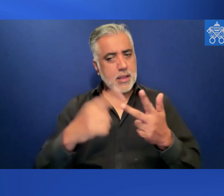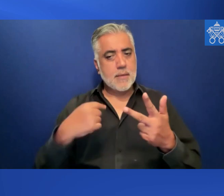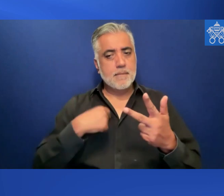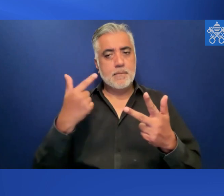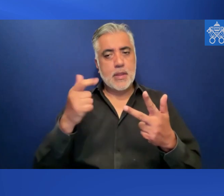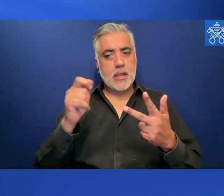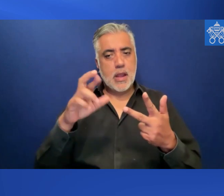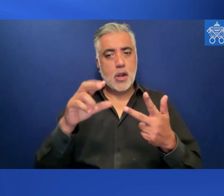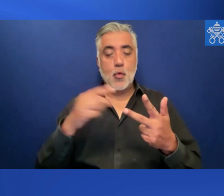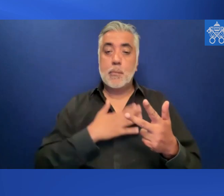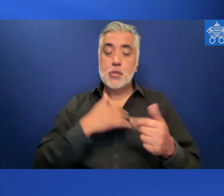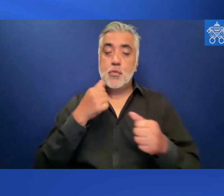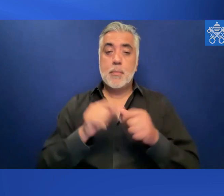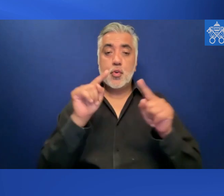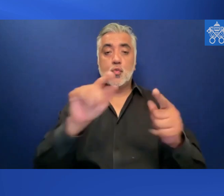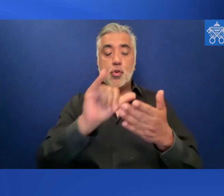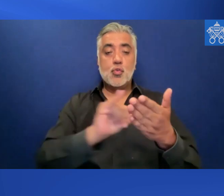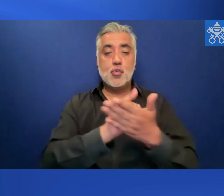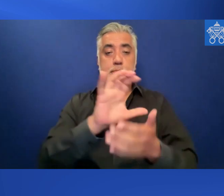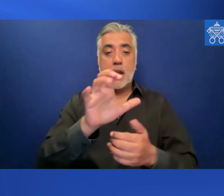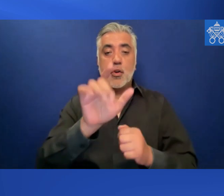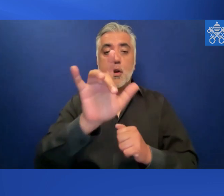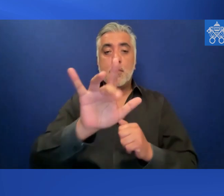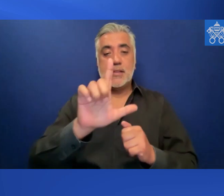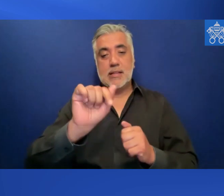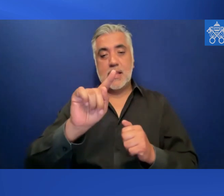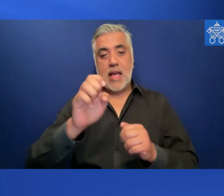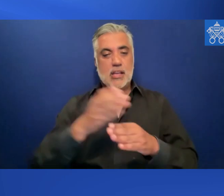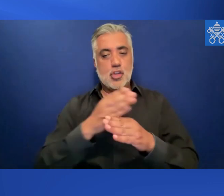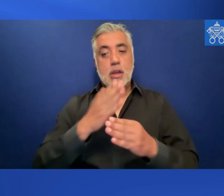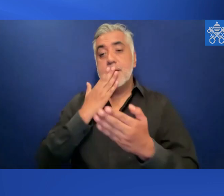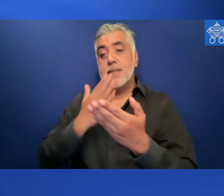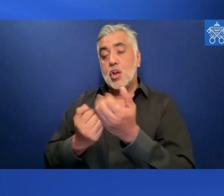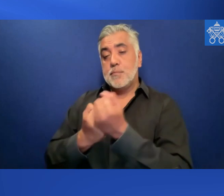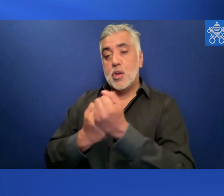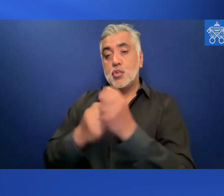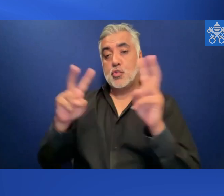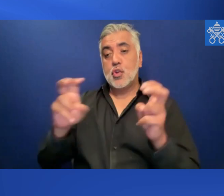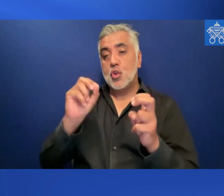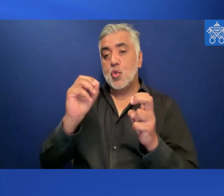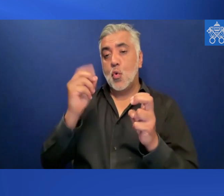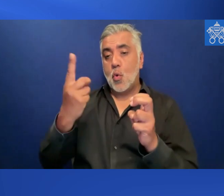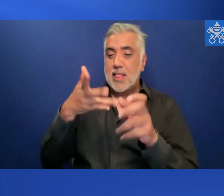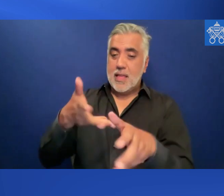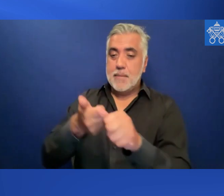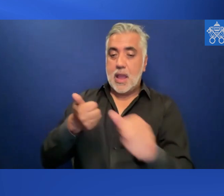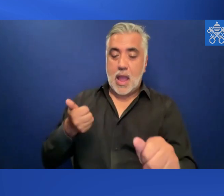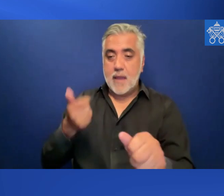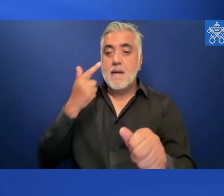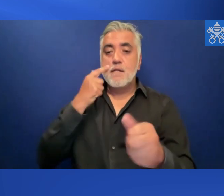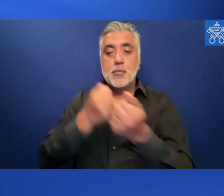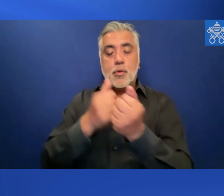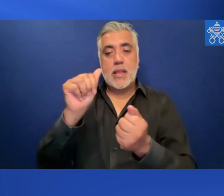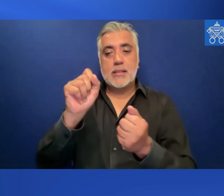provide this translation, English translation, for you. And thank you very much for having joined us. All our partners, our TV partners, our